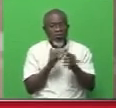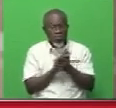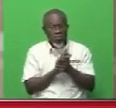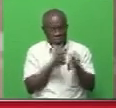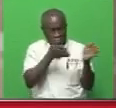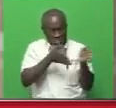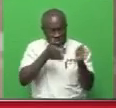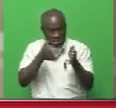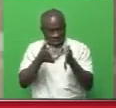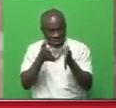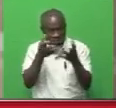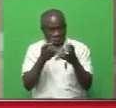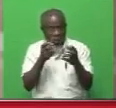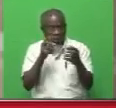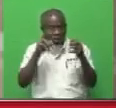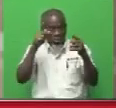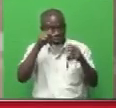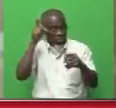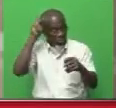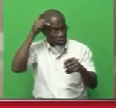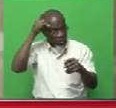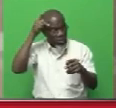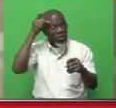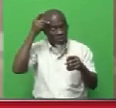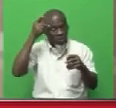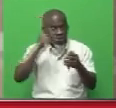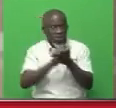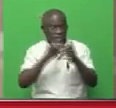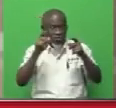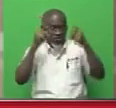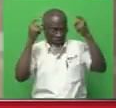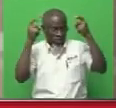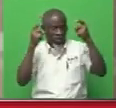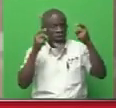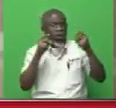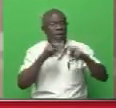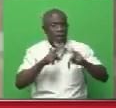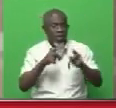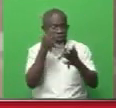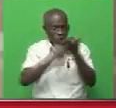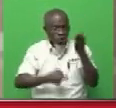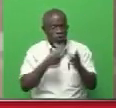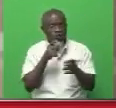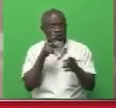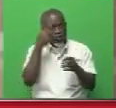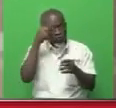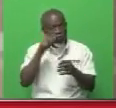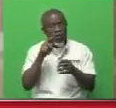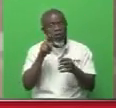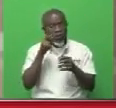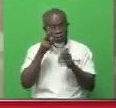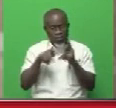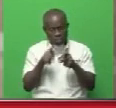And it has a cost attached to it, which the taxpayer must continue to bear, because this government, through